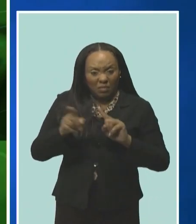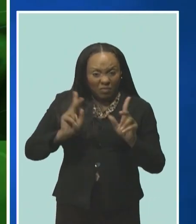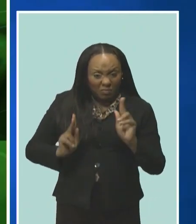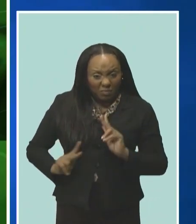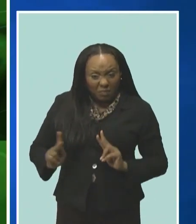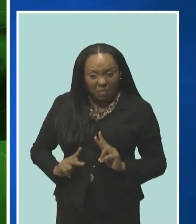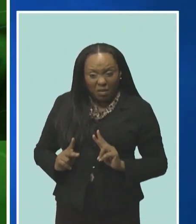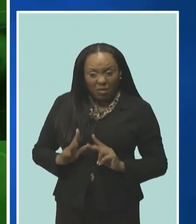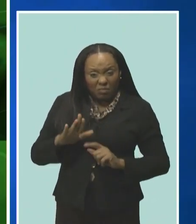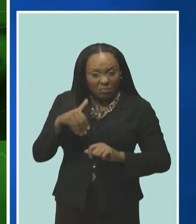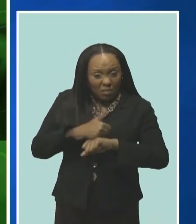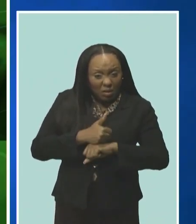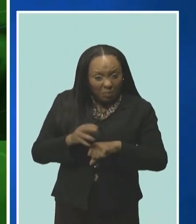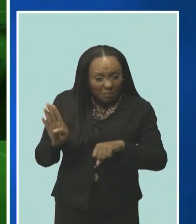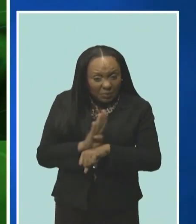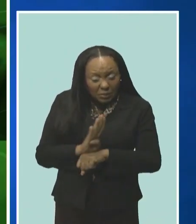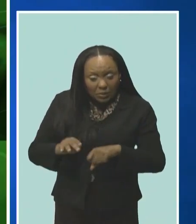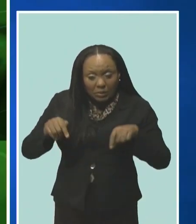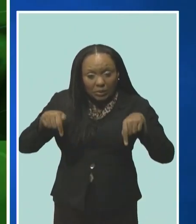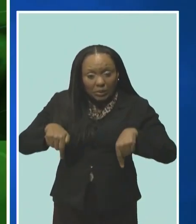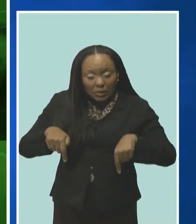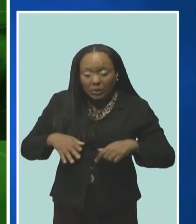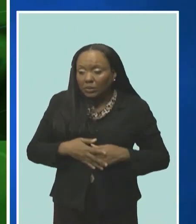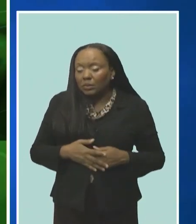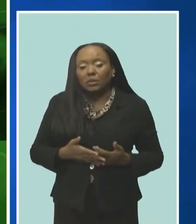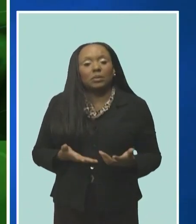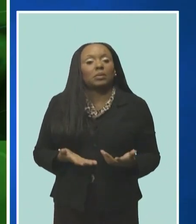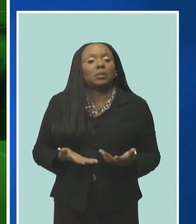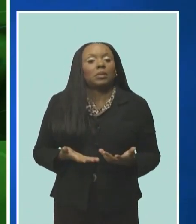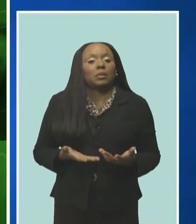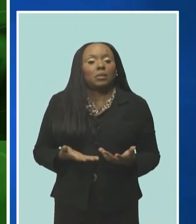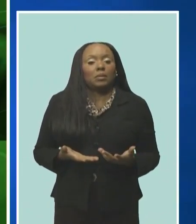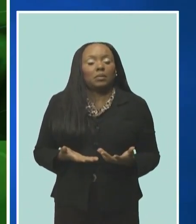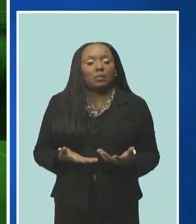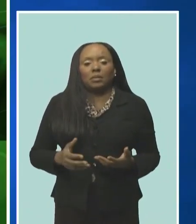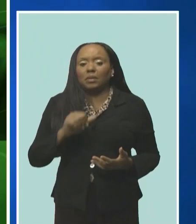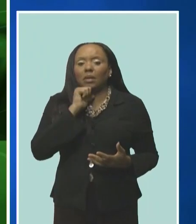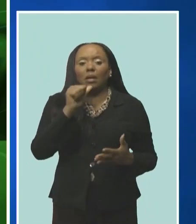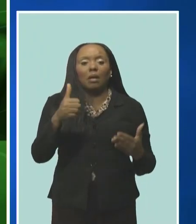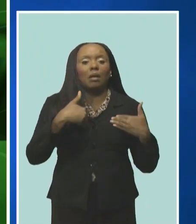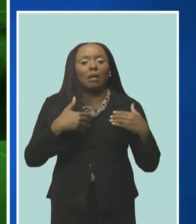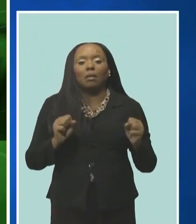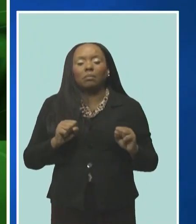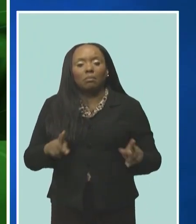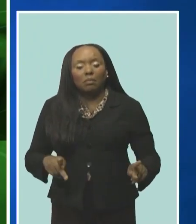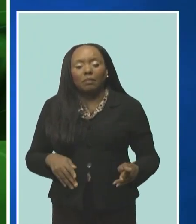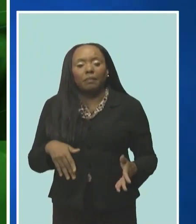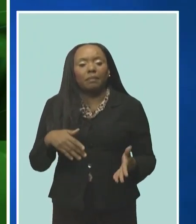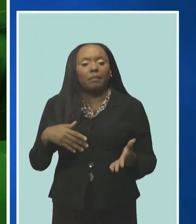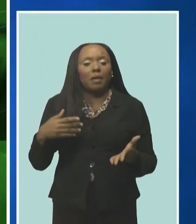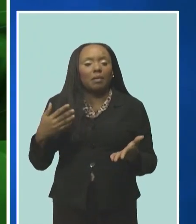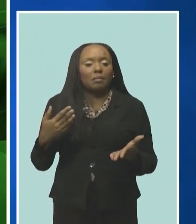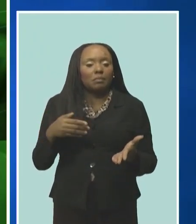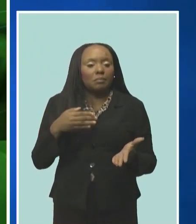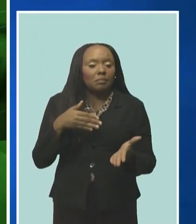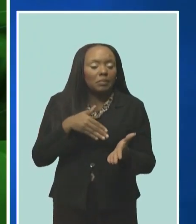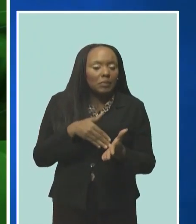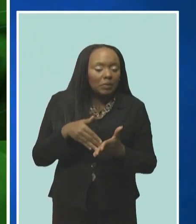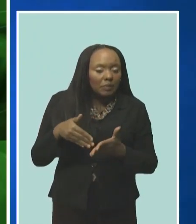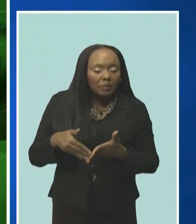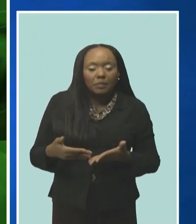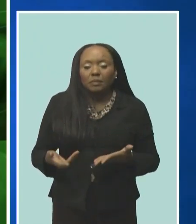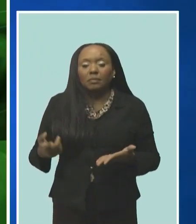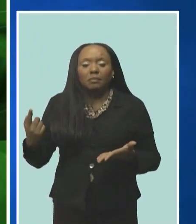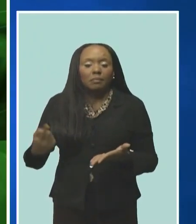this evening is that there's not an avenue similar to this one for them on a regular basis to display the skills